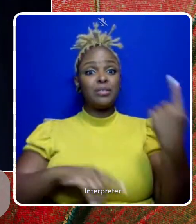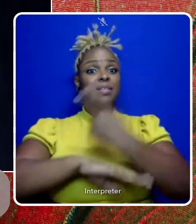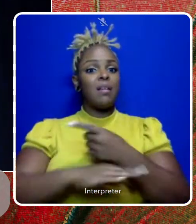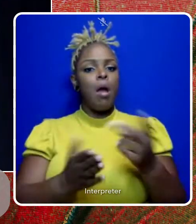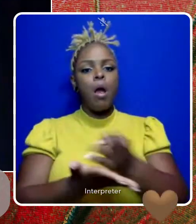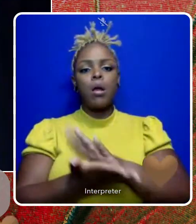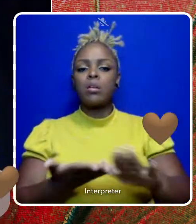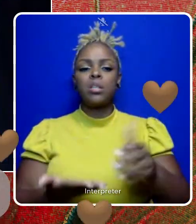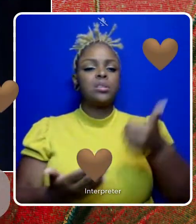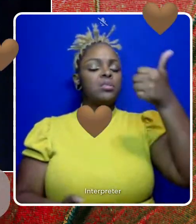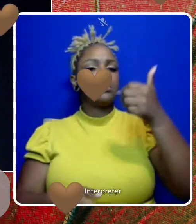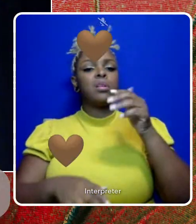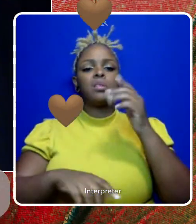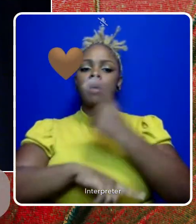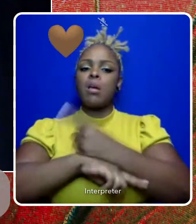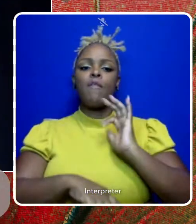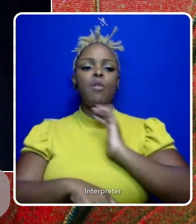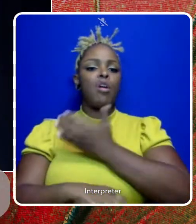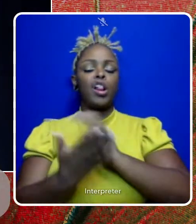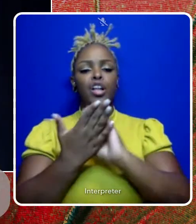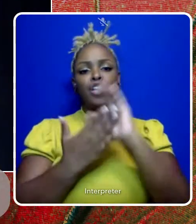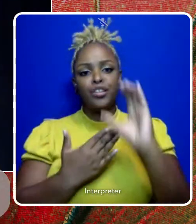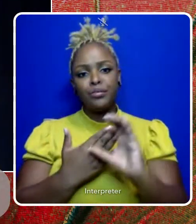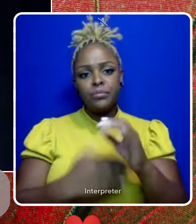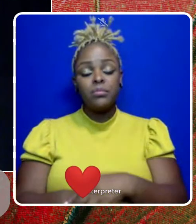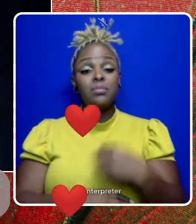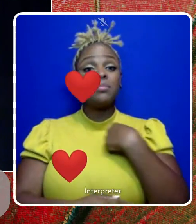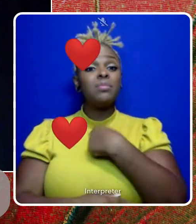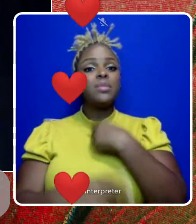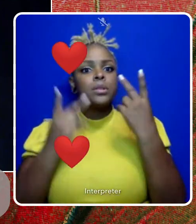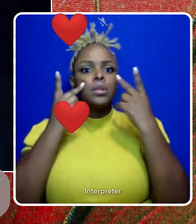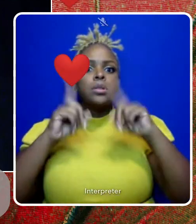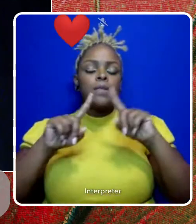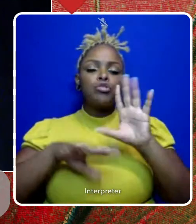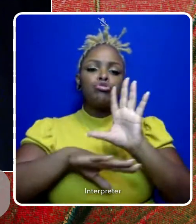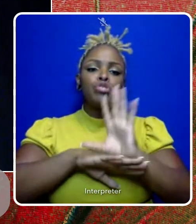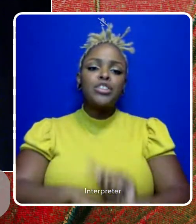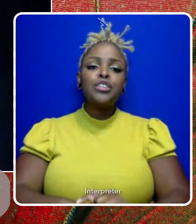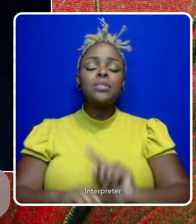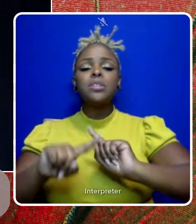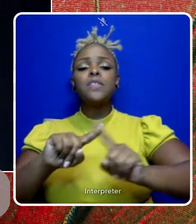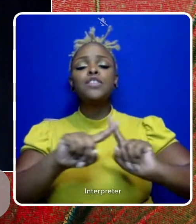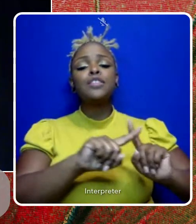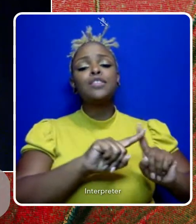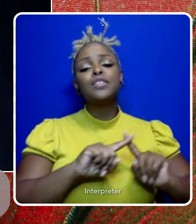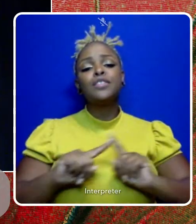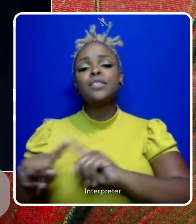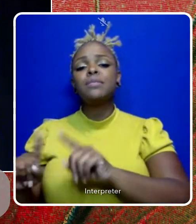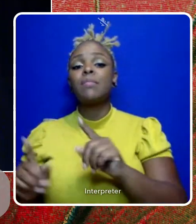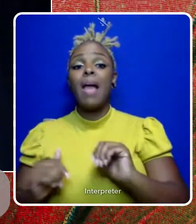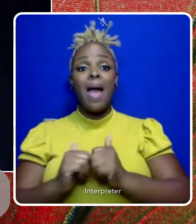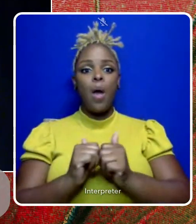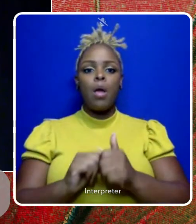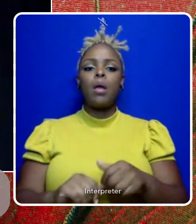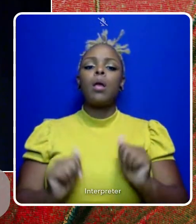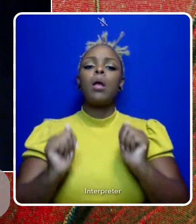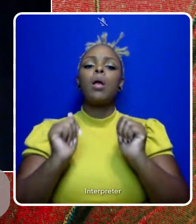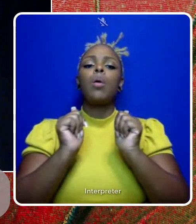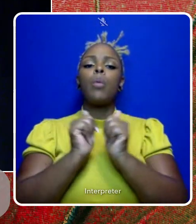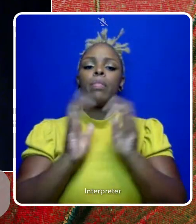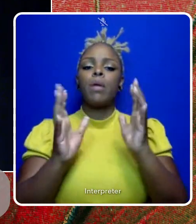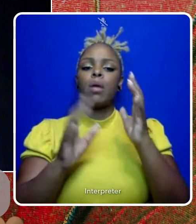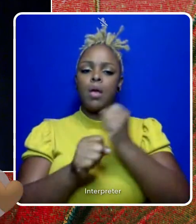and iced mango kulfi, began with bombs, with prayers to keep their loved ones alive.